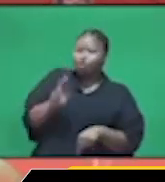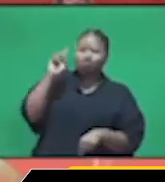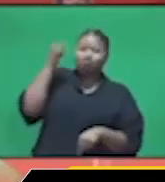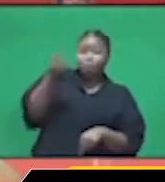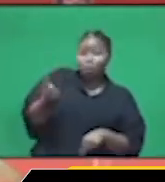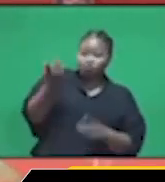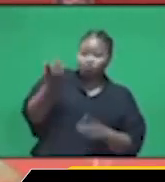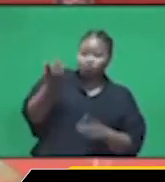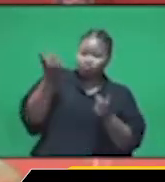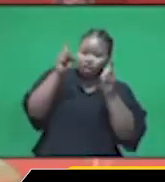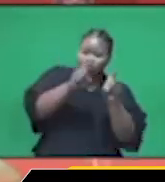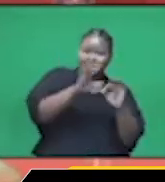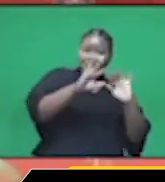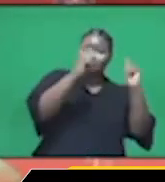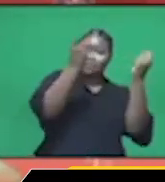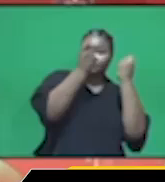event.